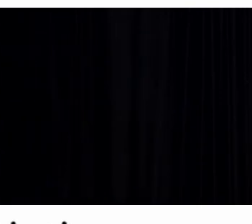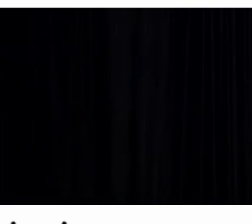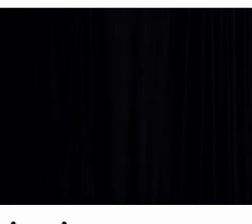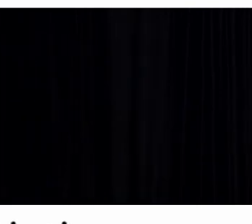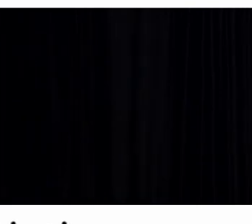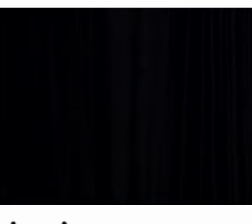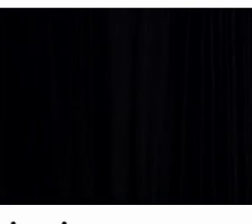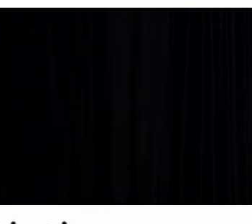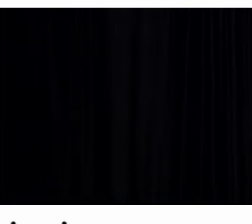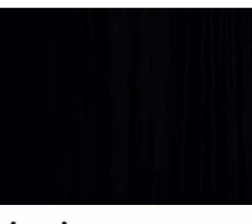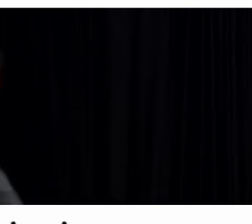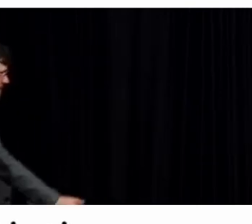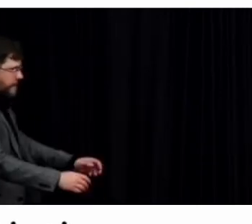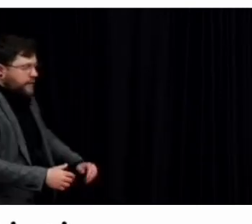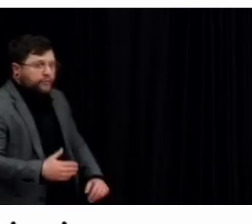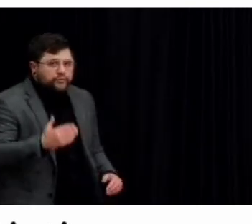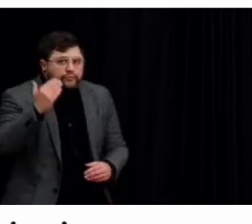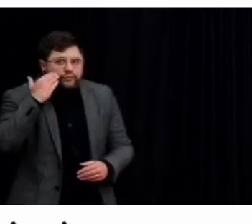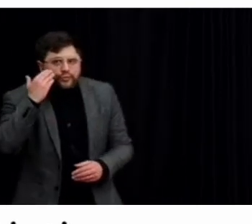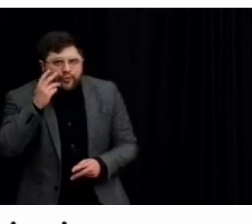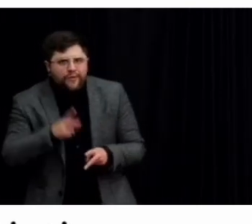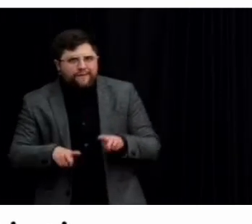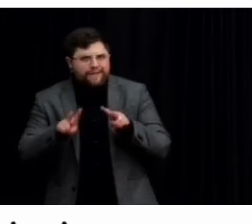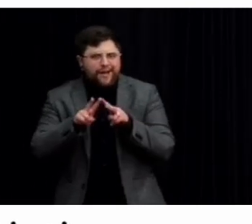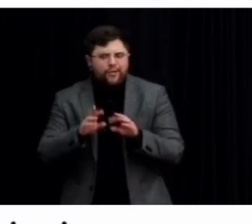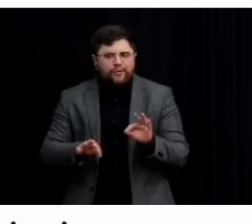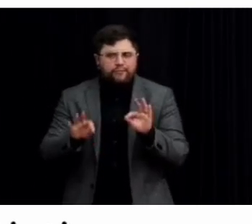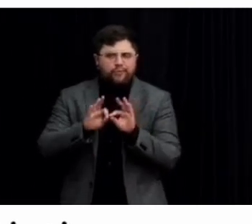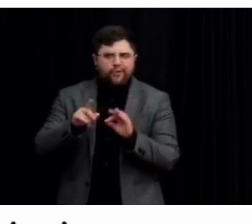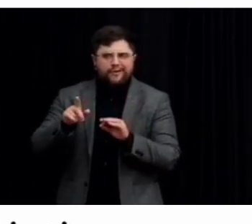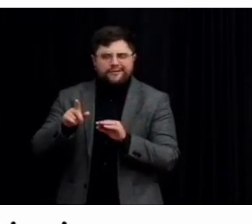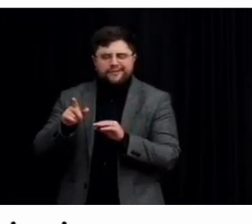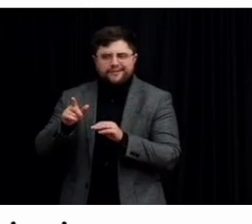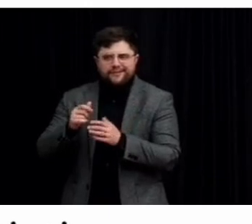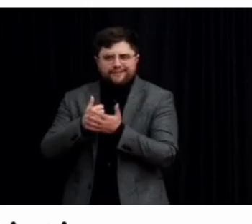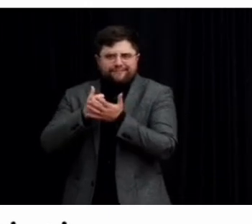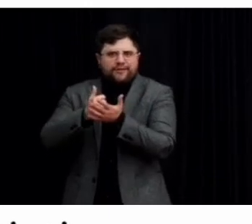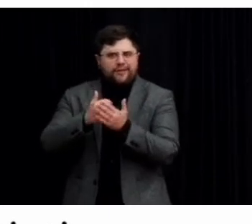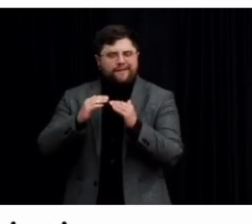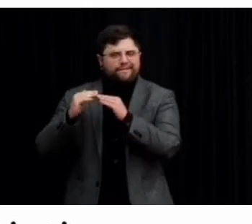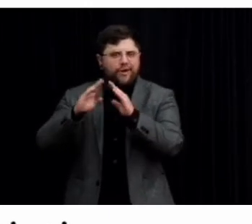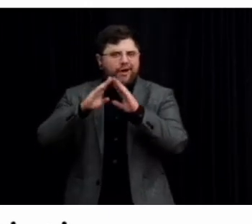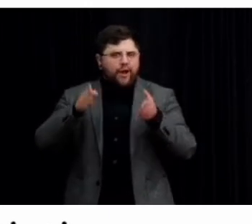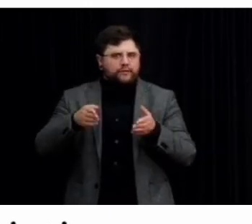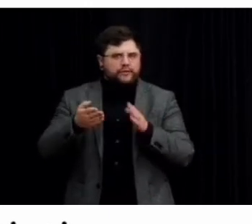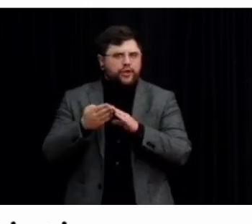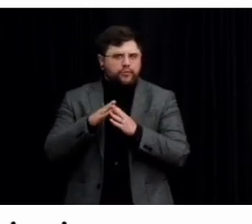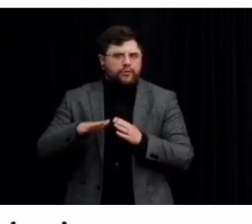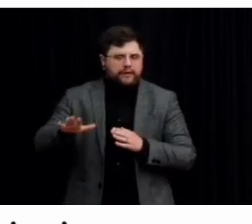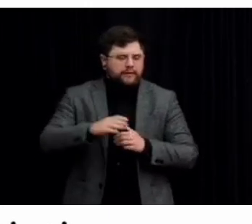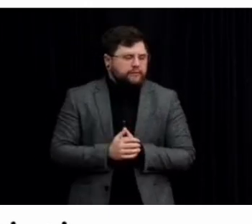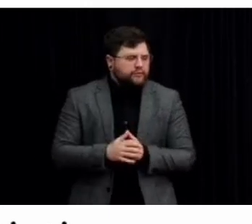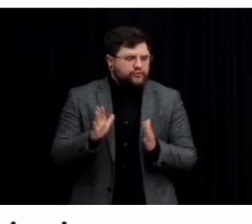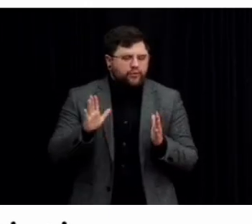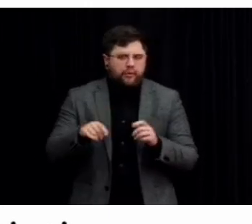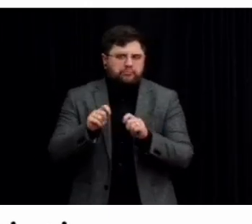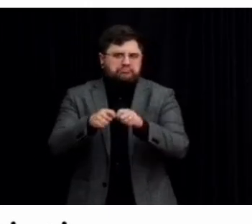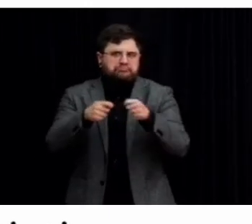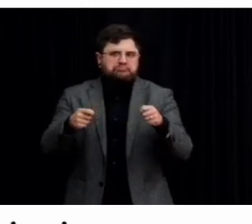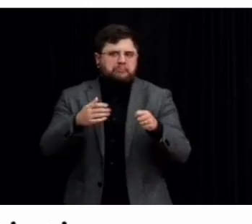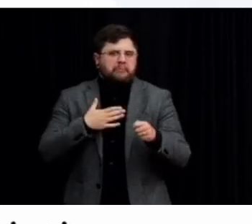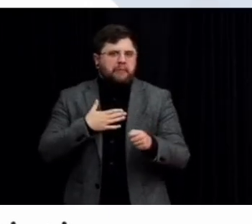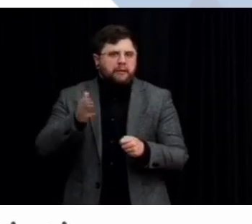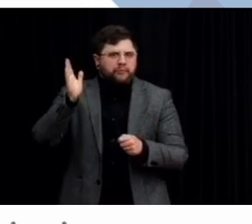importance of building on a fair housing community, on a fair housing foundation. And so with that, I will end